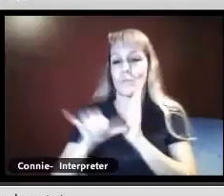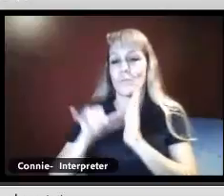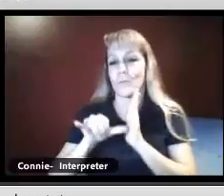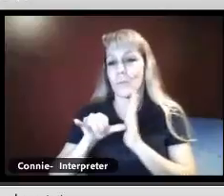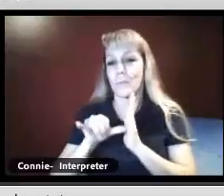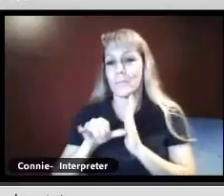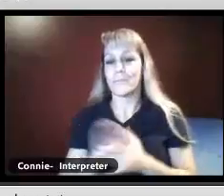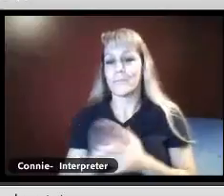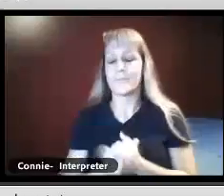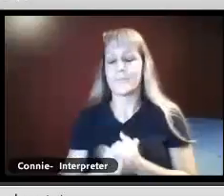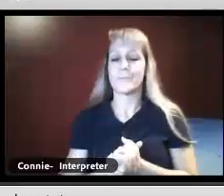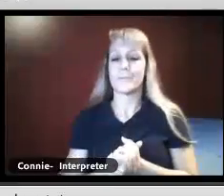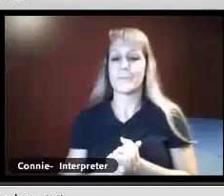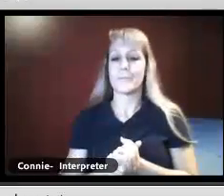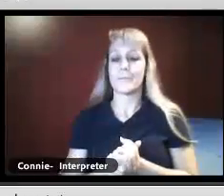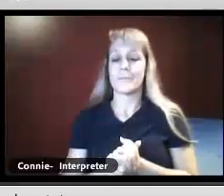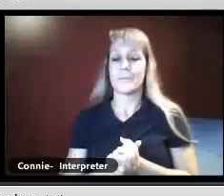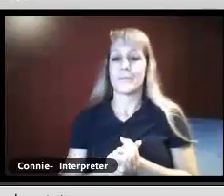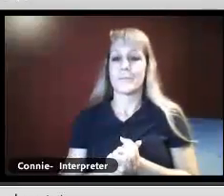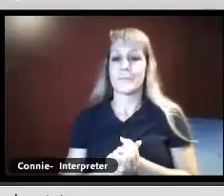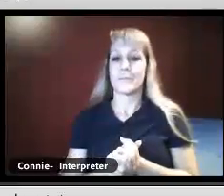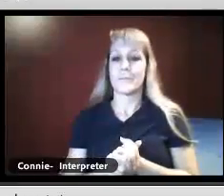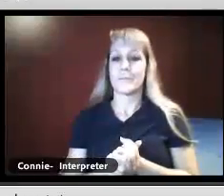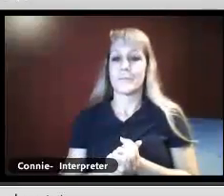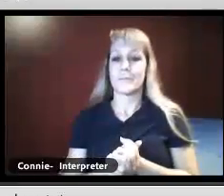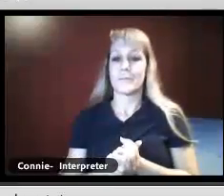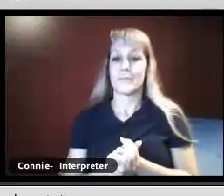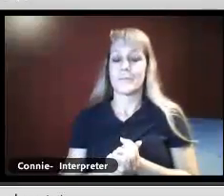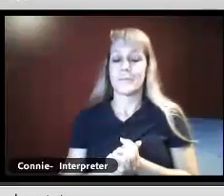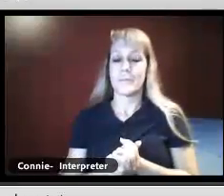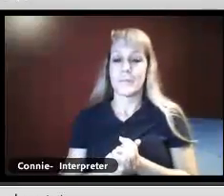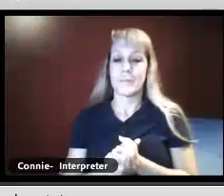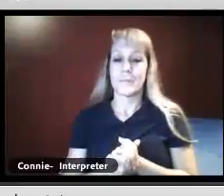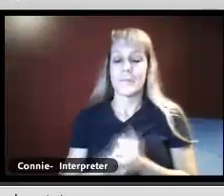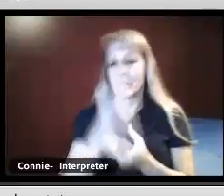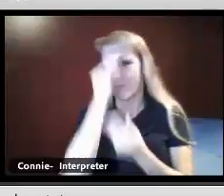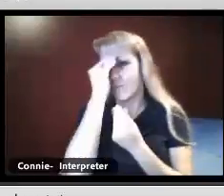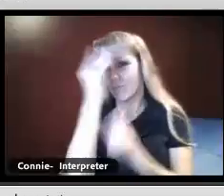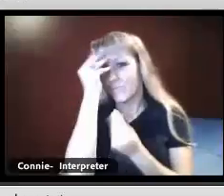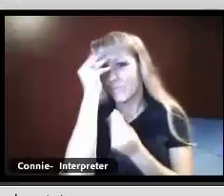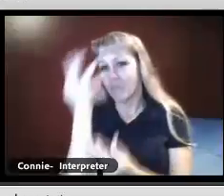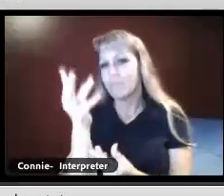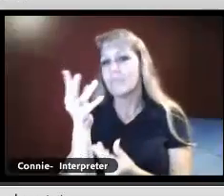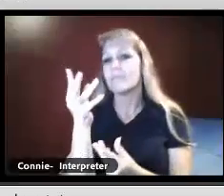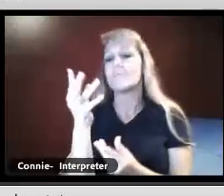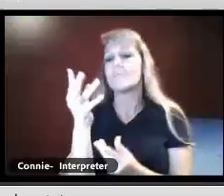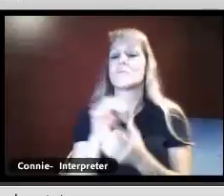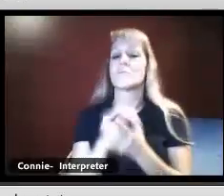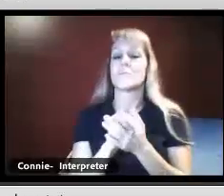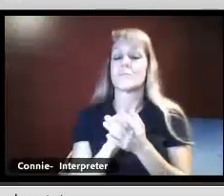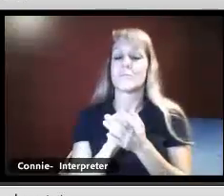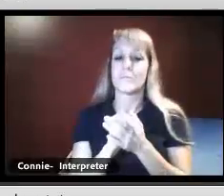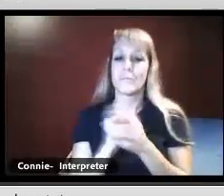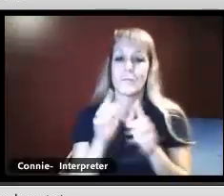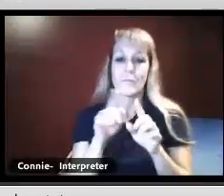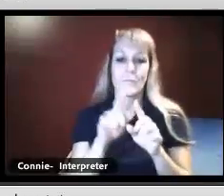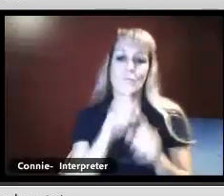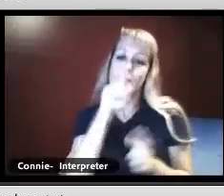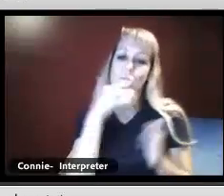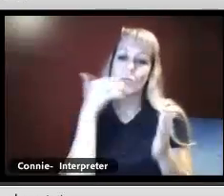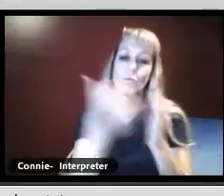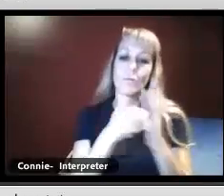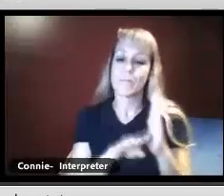So the idea that there are materials from these very well